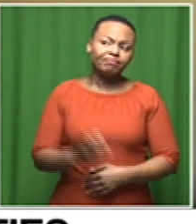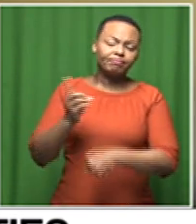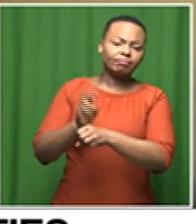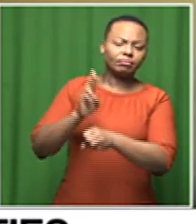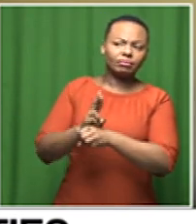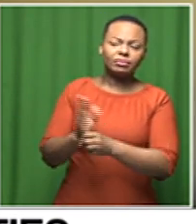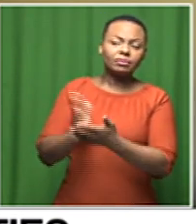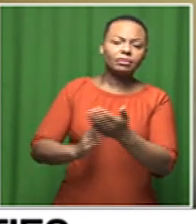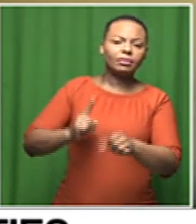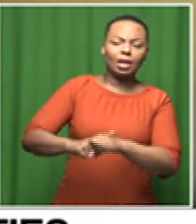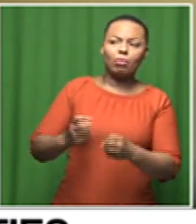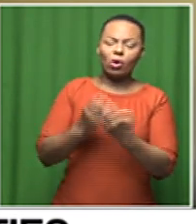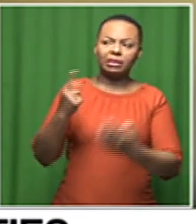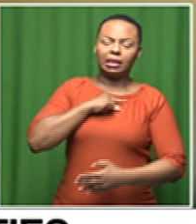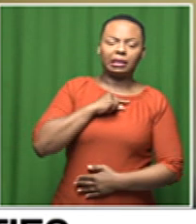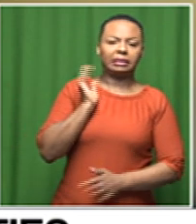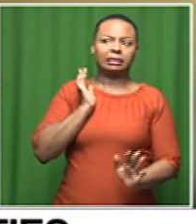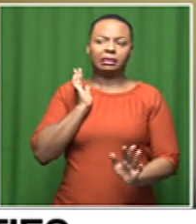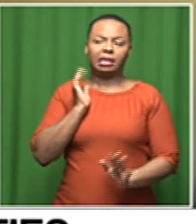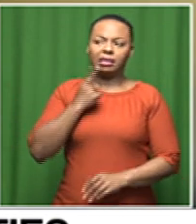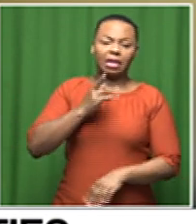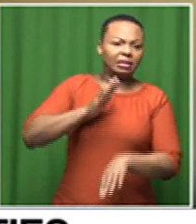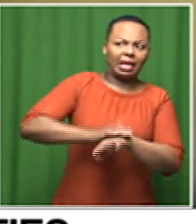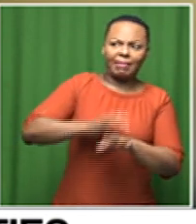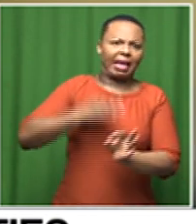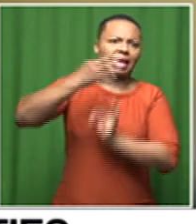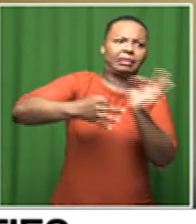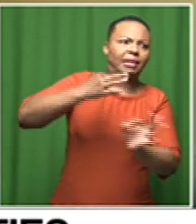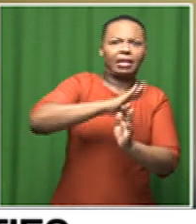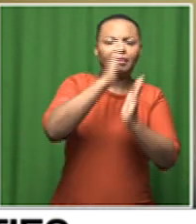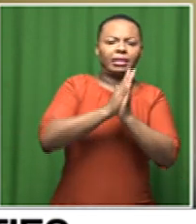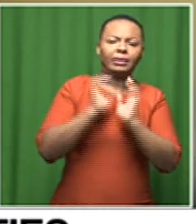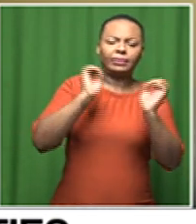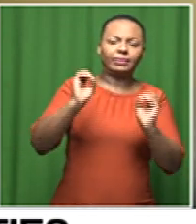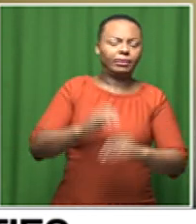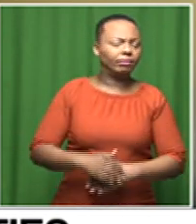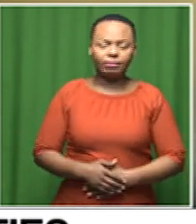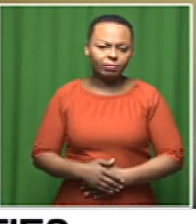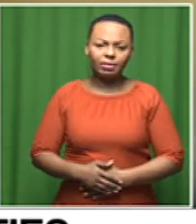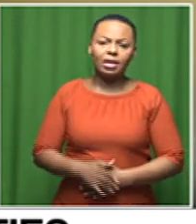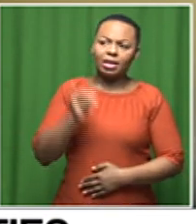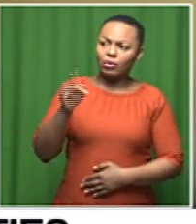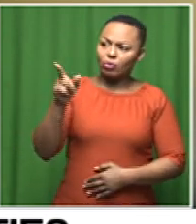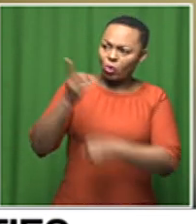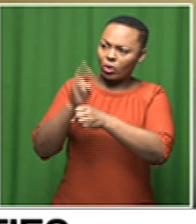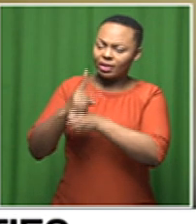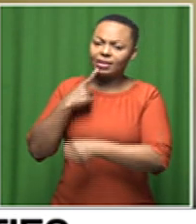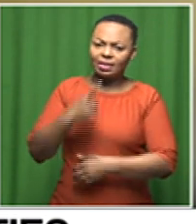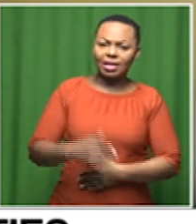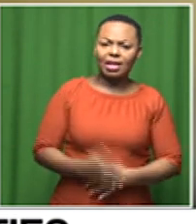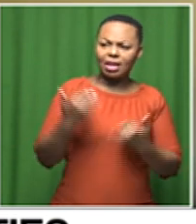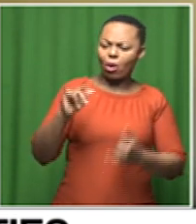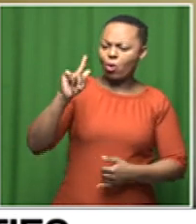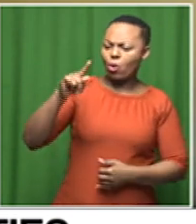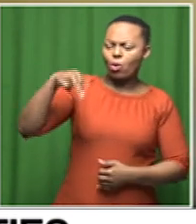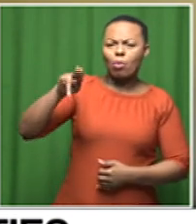very guilty of this. We say, I don't have time to explain everything. The patient is within their right. Doctor, if you are saying I have an autoimmune condition, if I